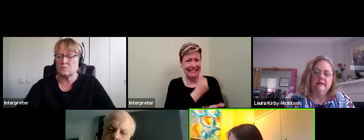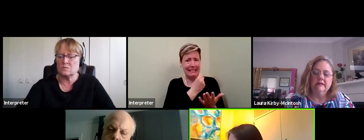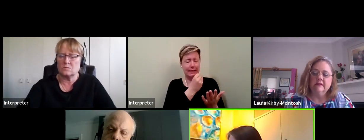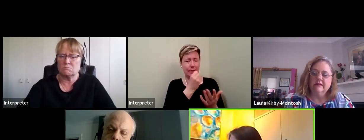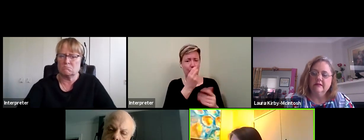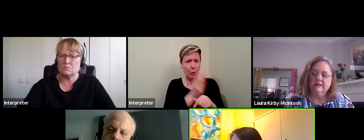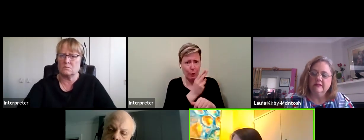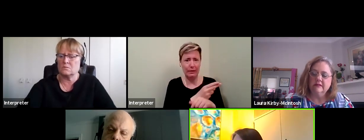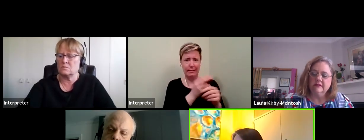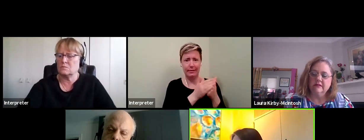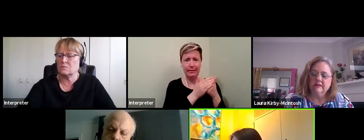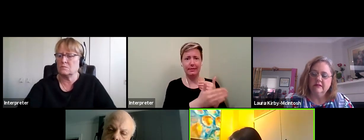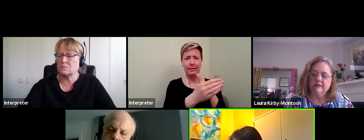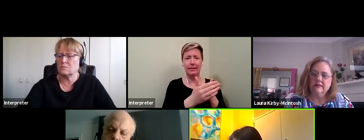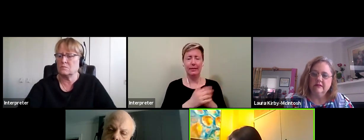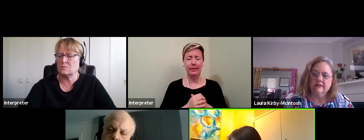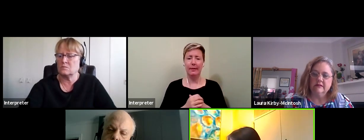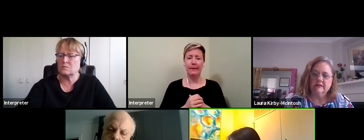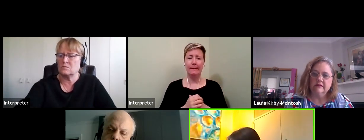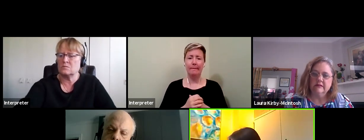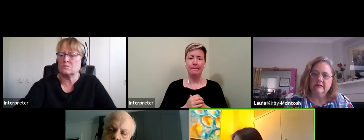we can. And with that,